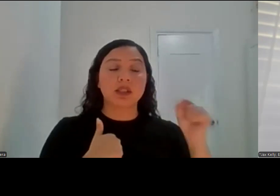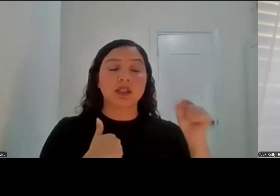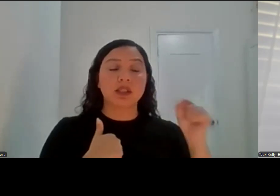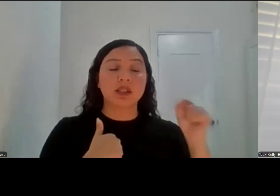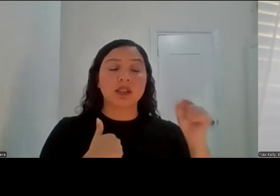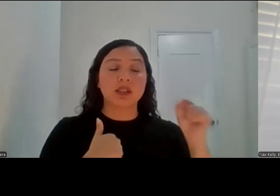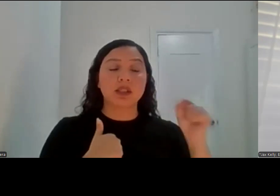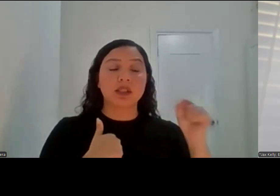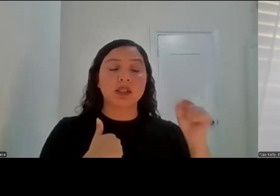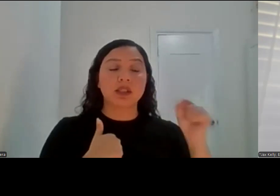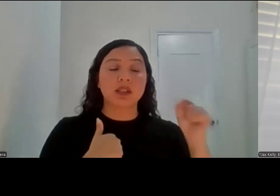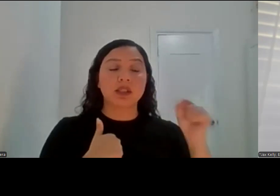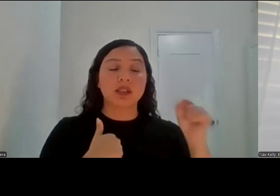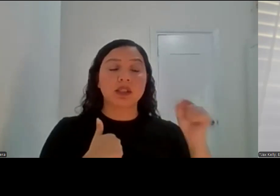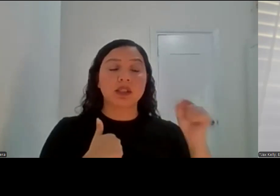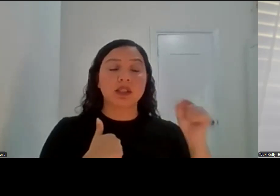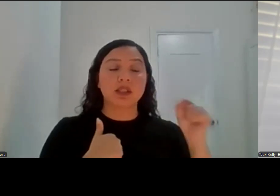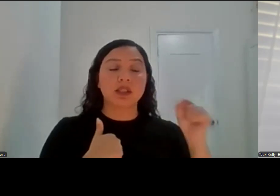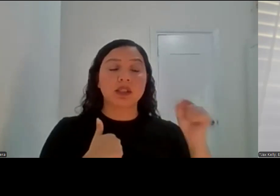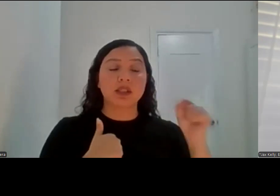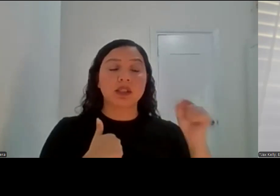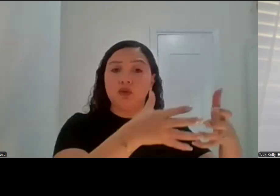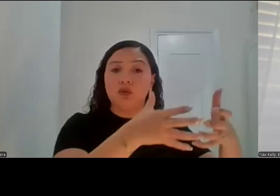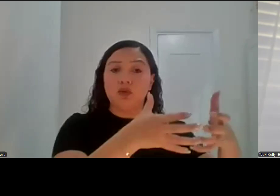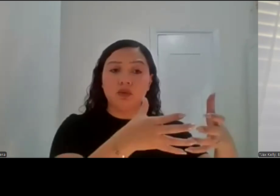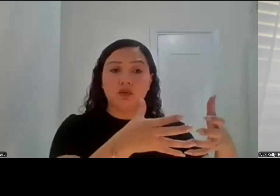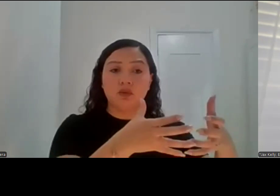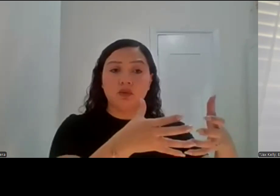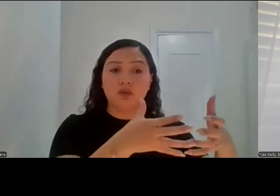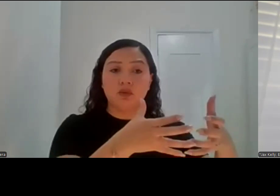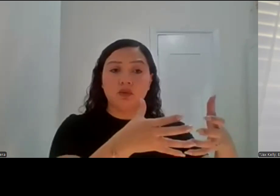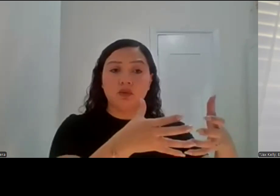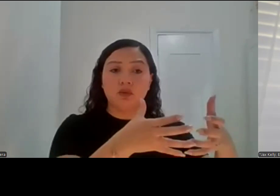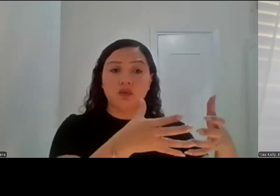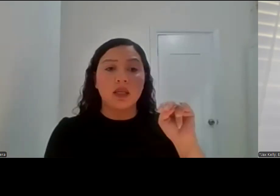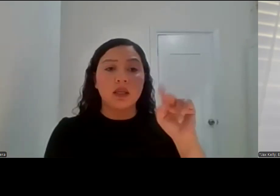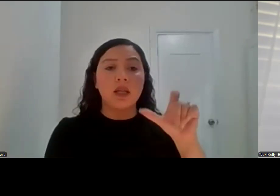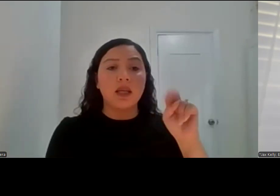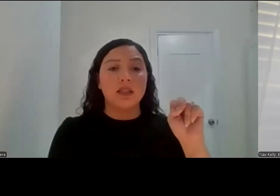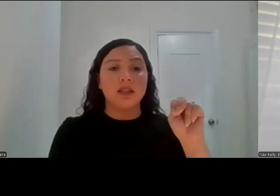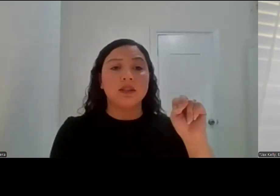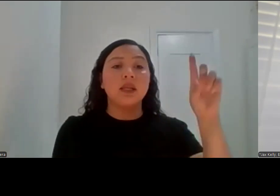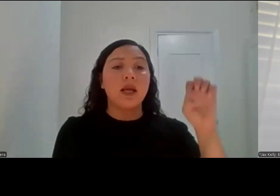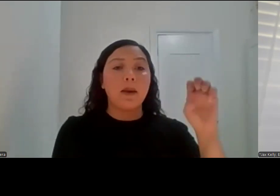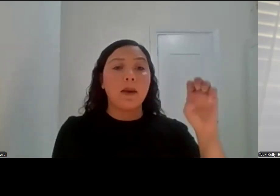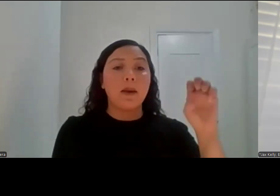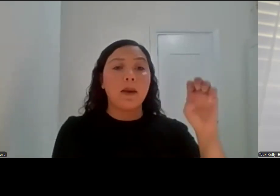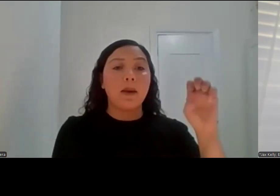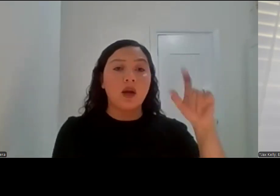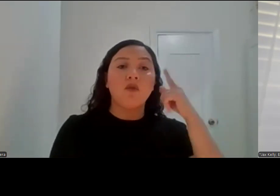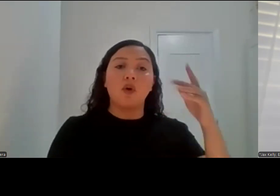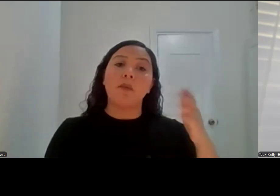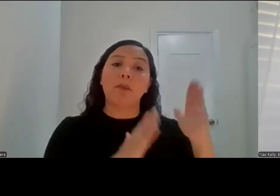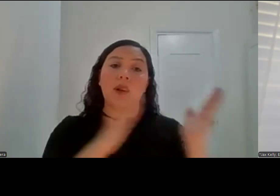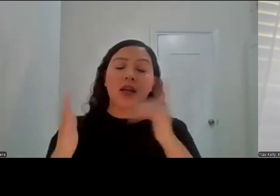in the Inland Empire Master Plan for Aging Equity Action Committee. In addition, I lead two nonprofit organizations. One is